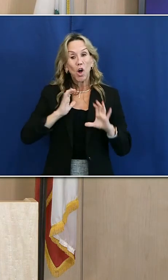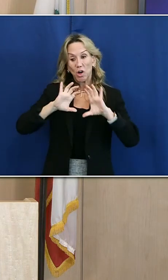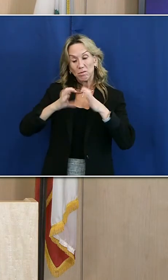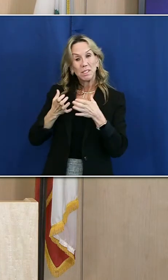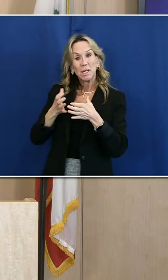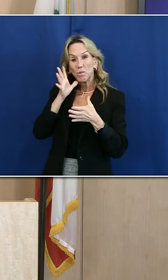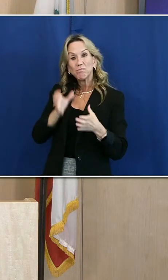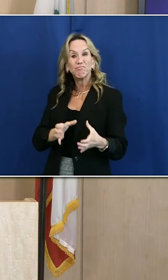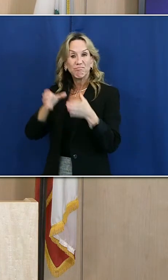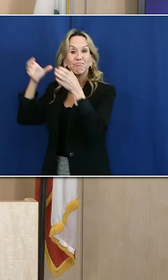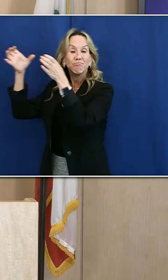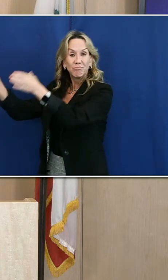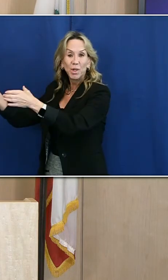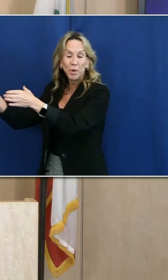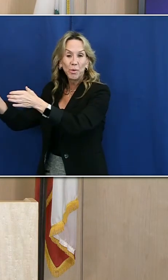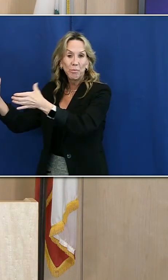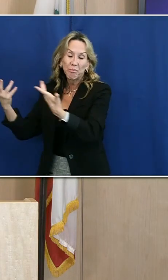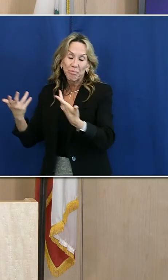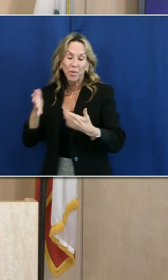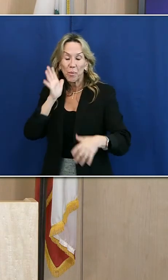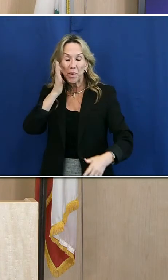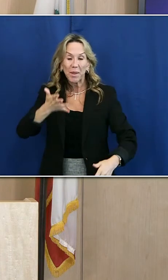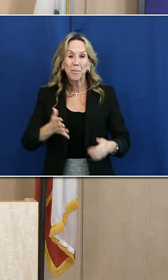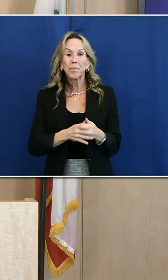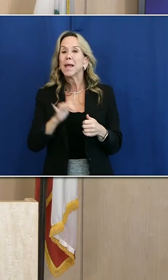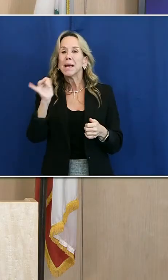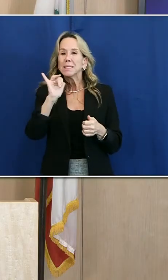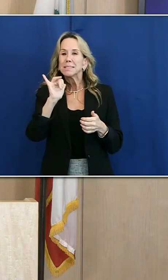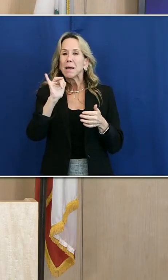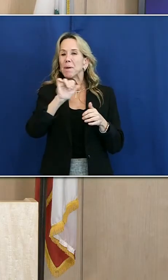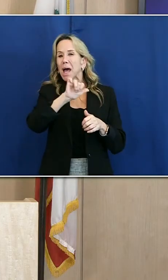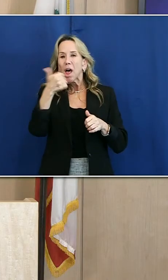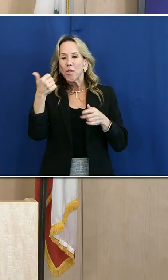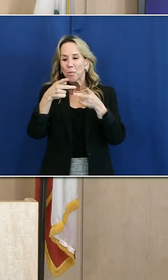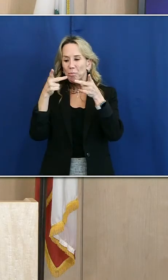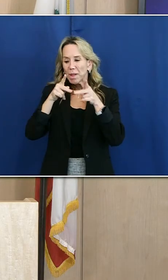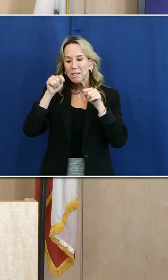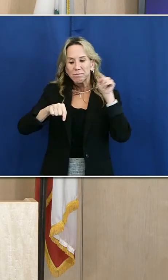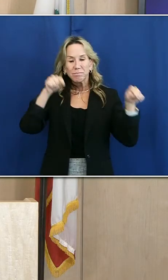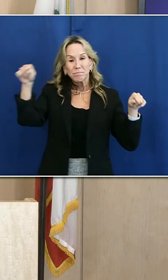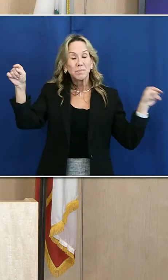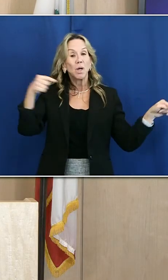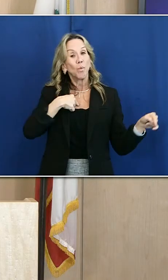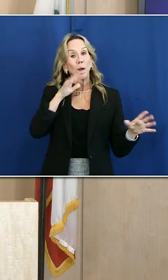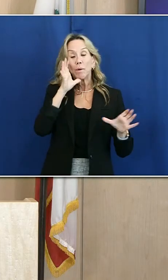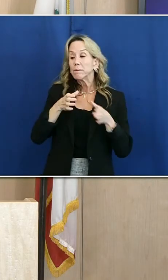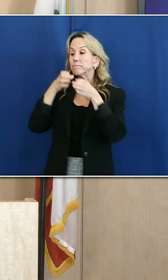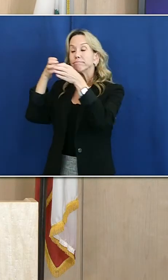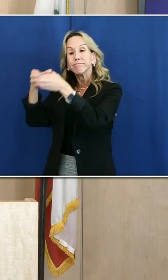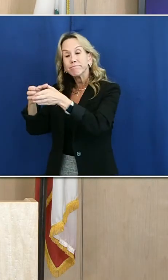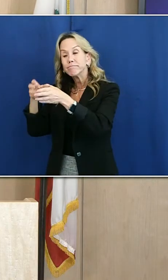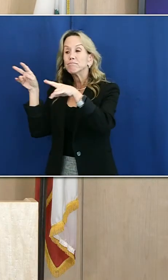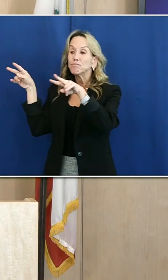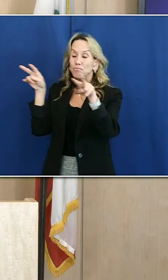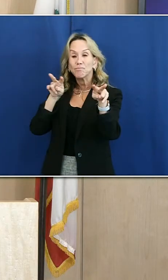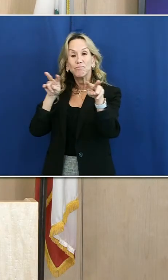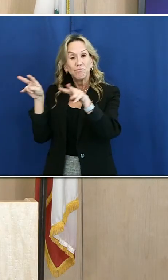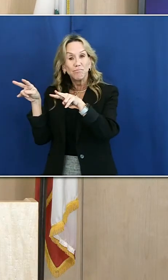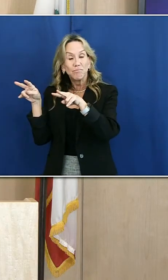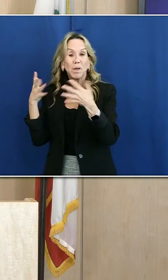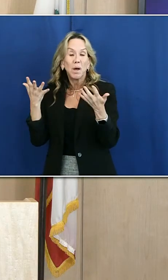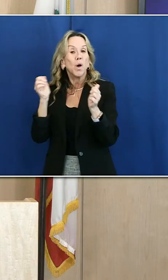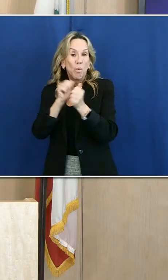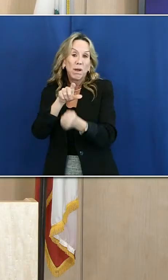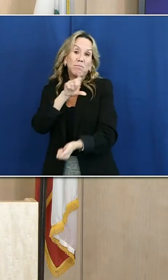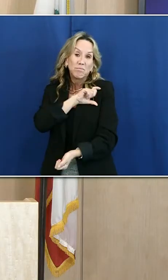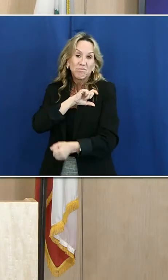we've done this before in previous venues across the jurisdictions, we will go out there prior to the event, and we will basically move out there with local